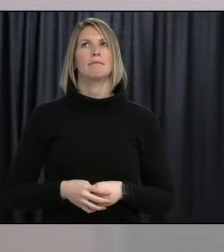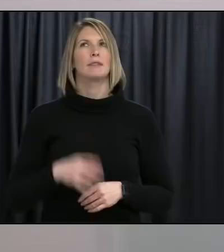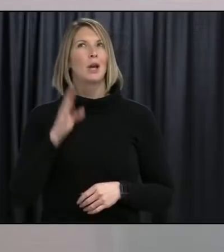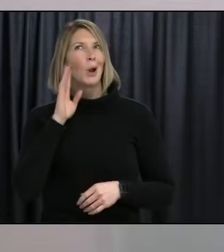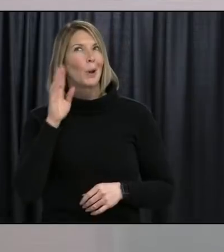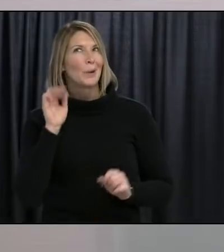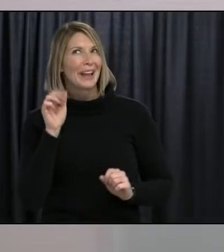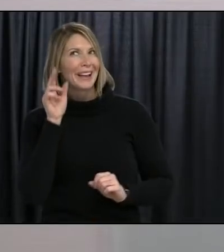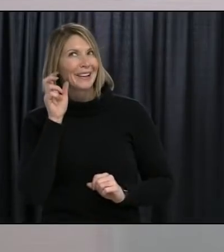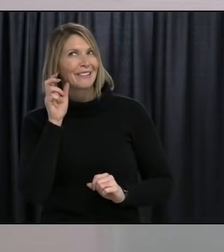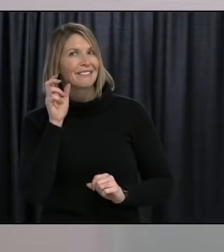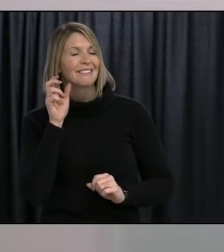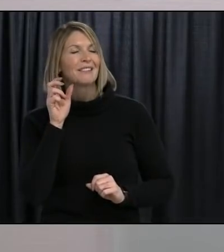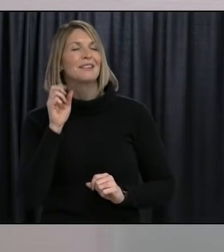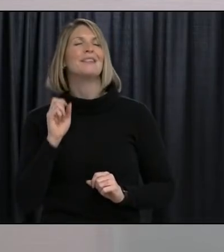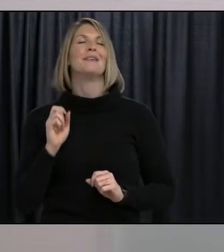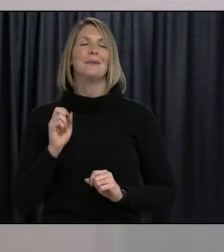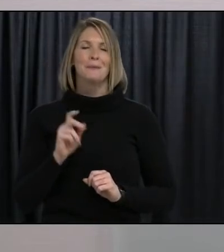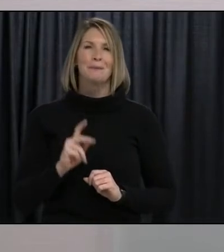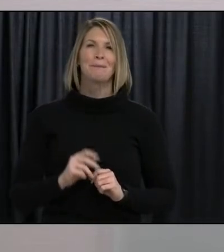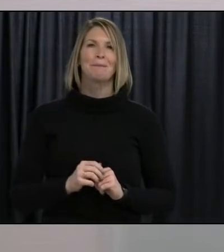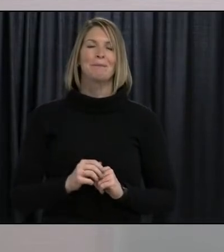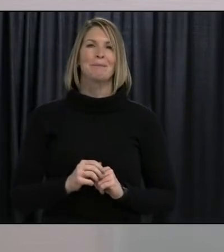Hello. Yes.